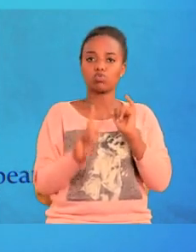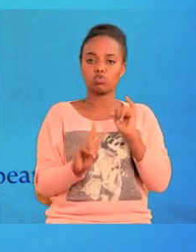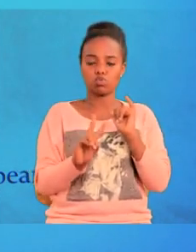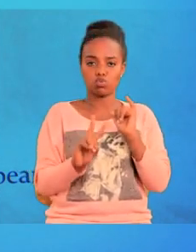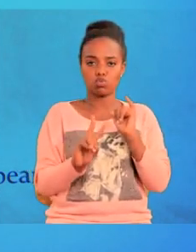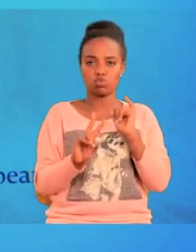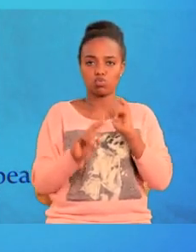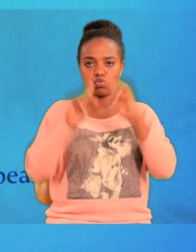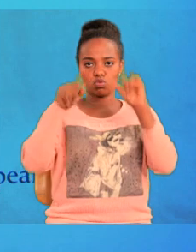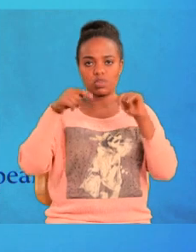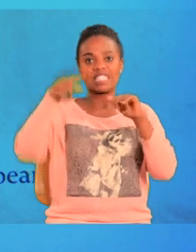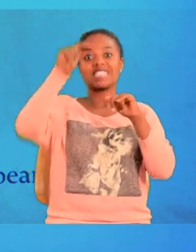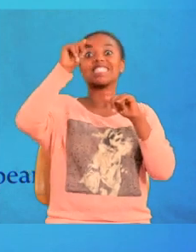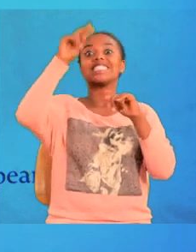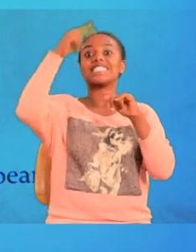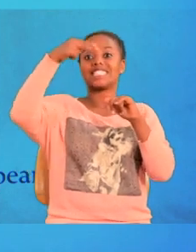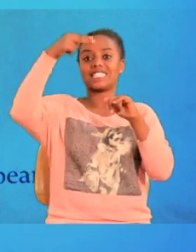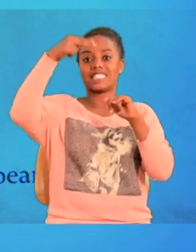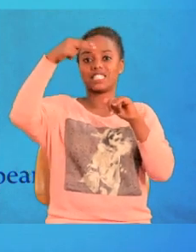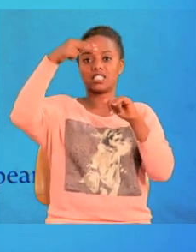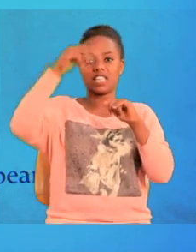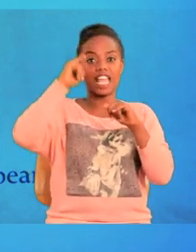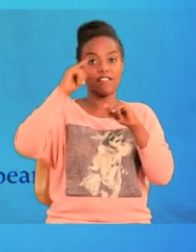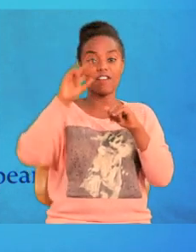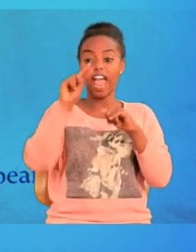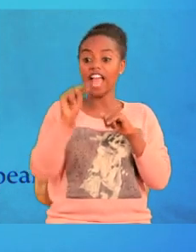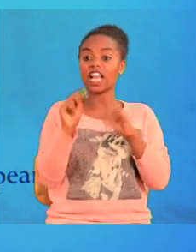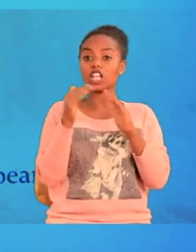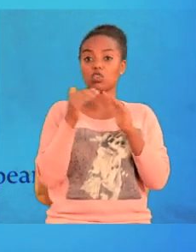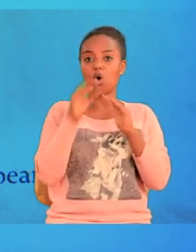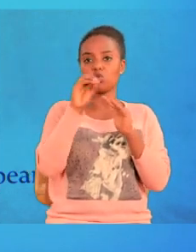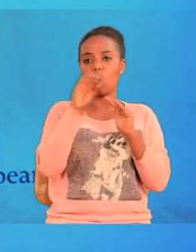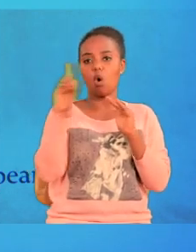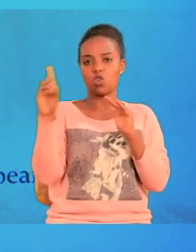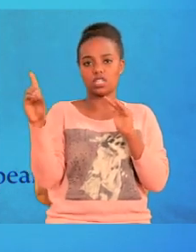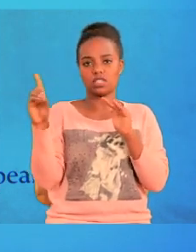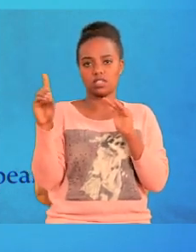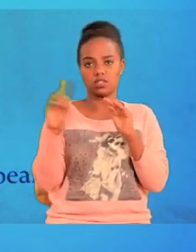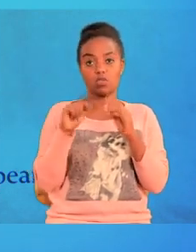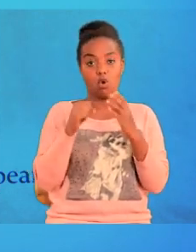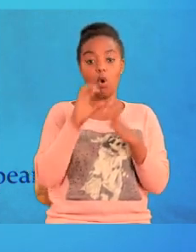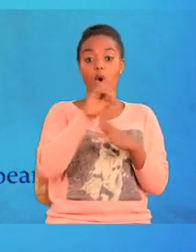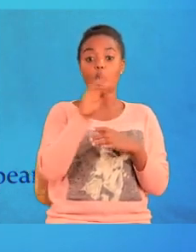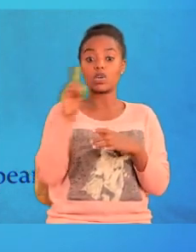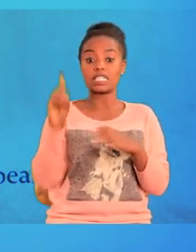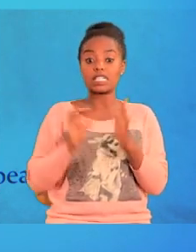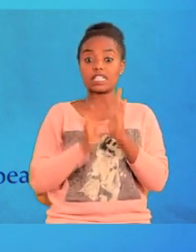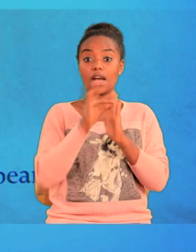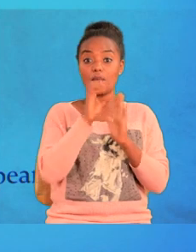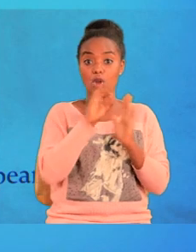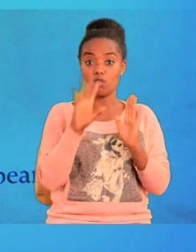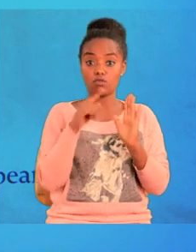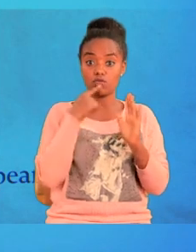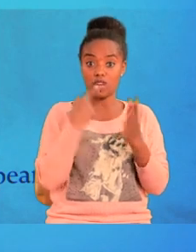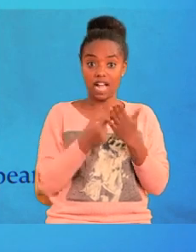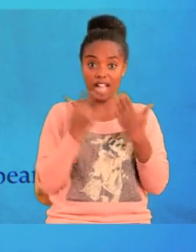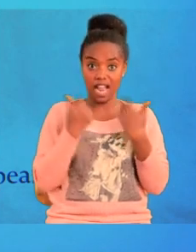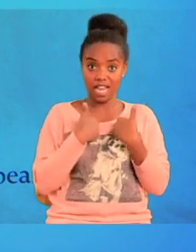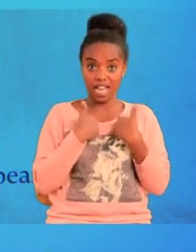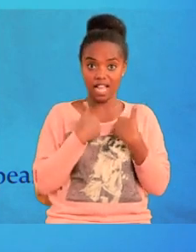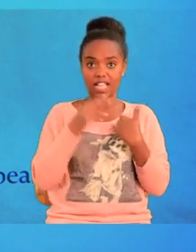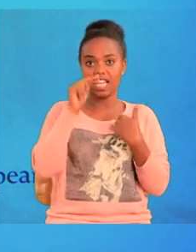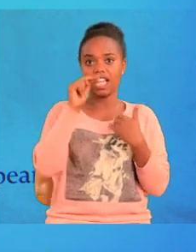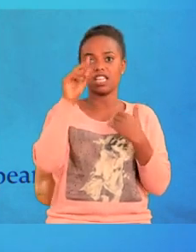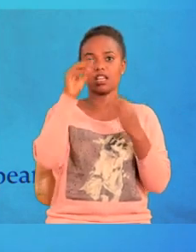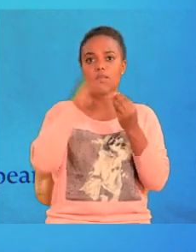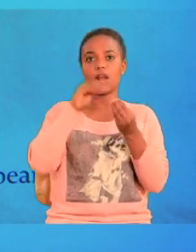item. If n is odd, if we have odd number of data, the median will be, it is n